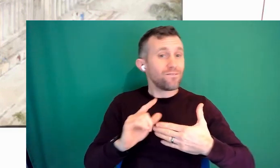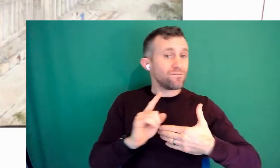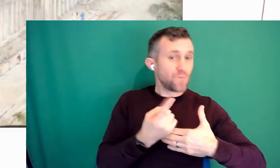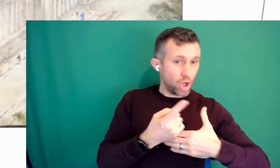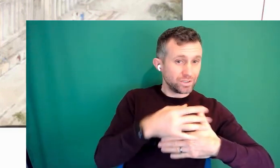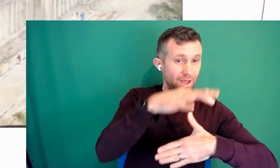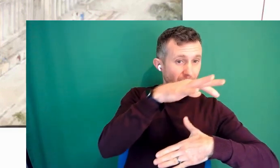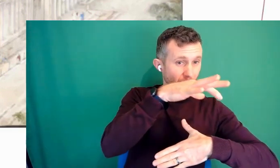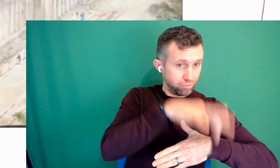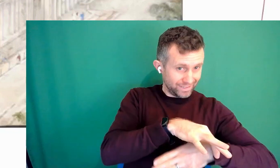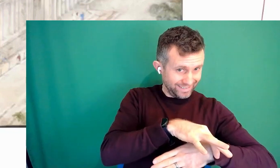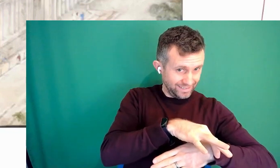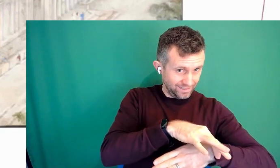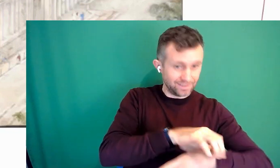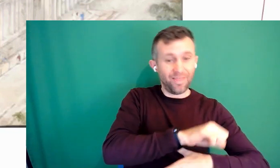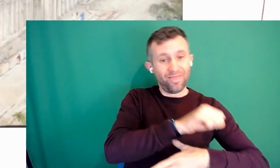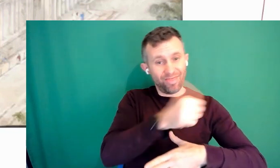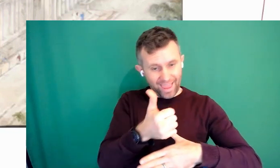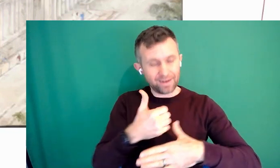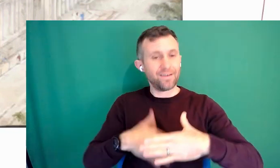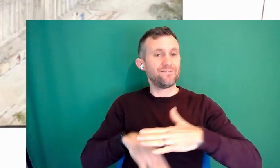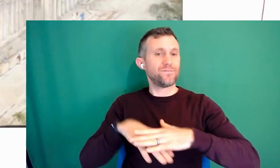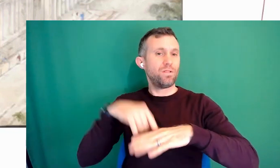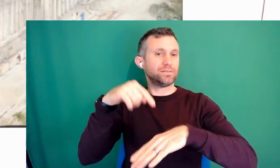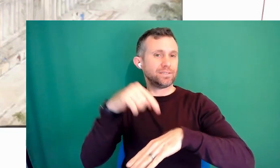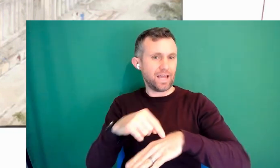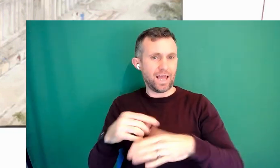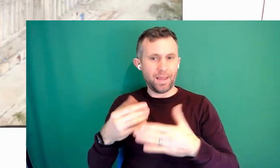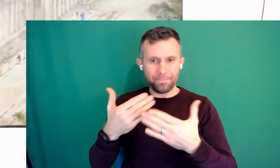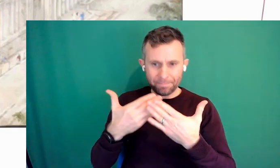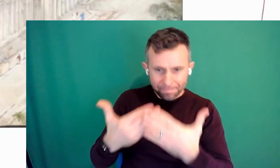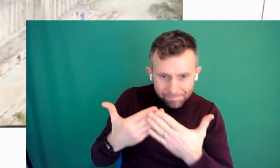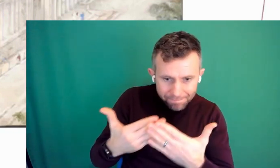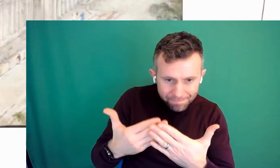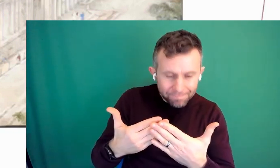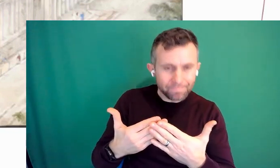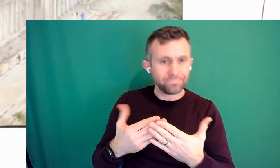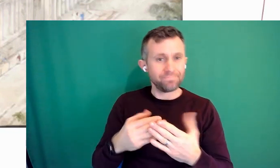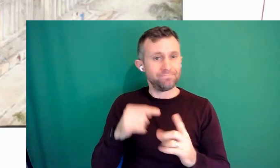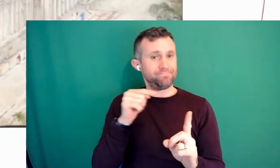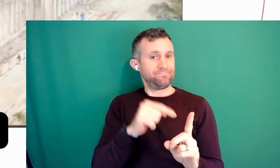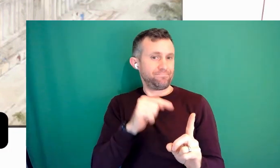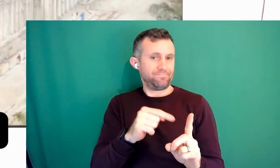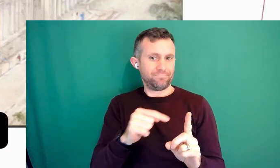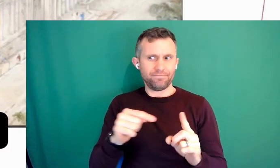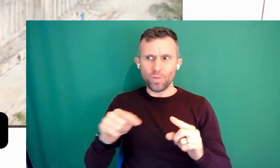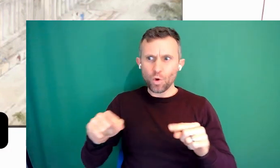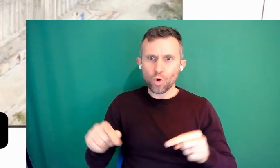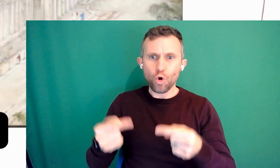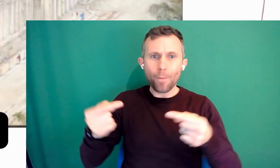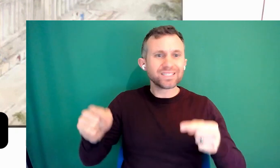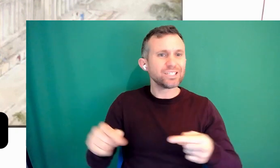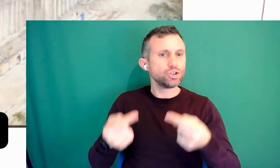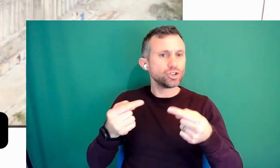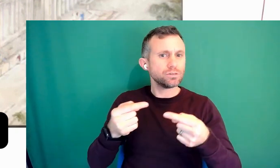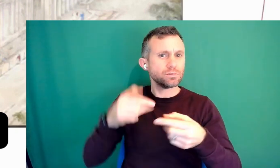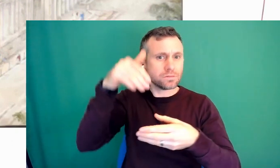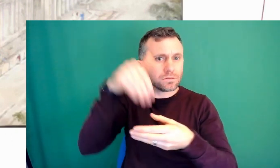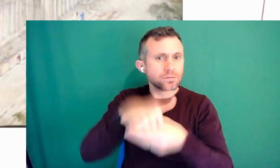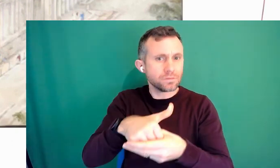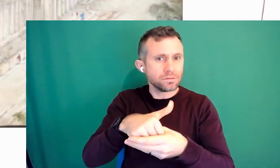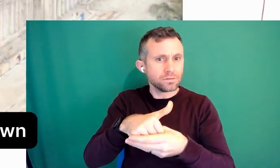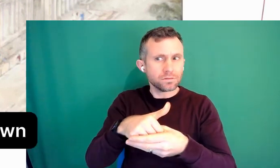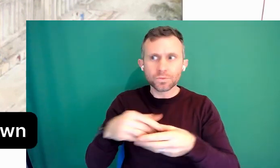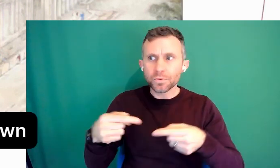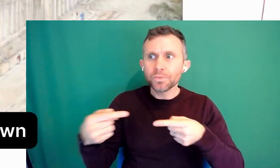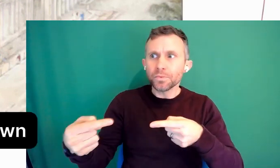of details echoing ancient Greek and Roman buildings. It was so impressive, the design was shown to King George III, who